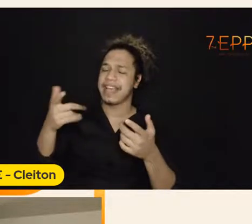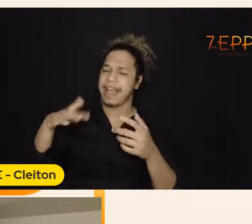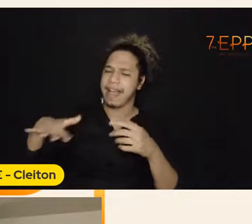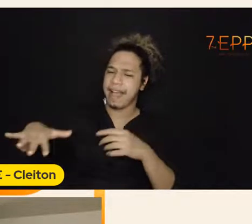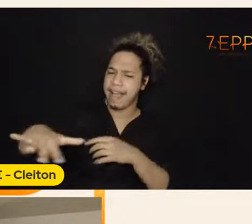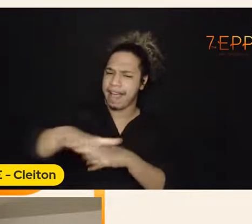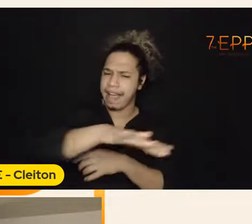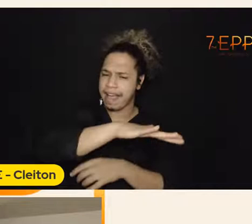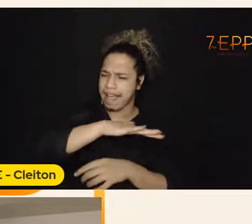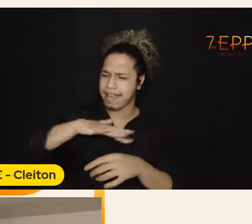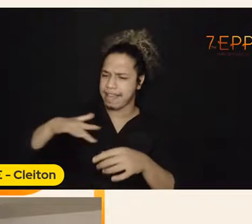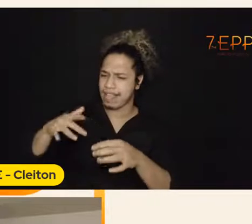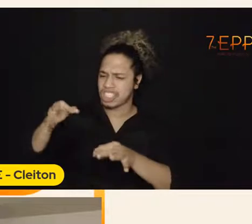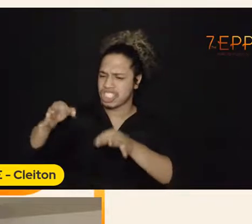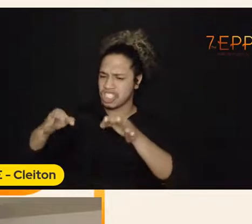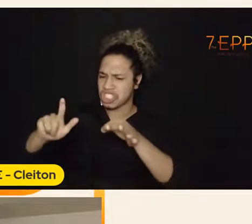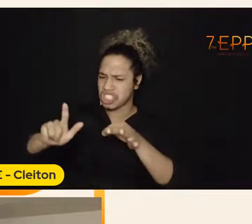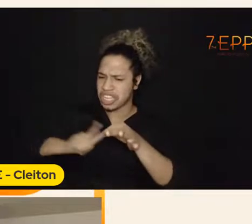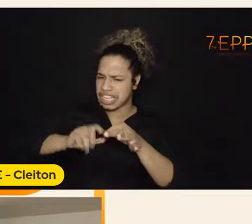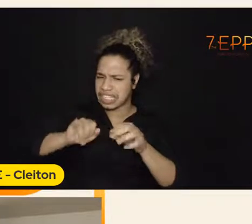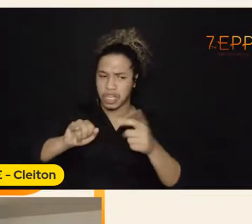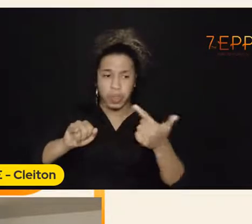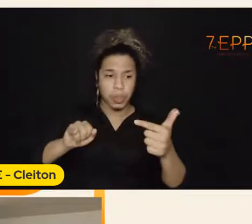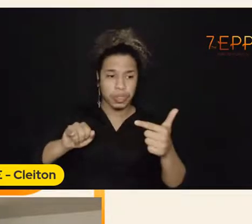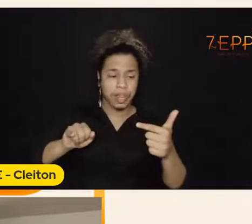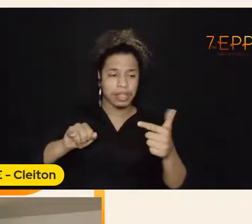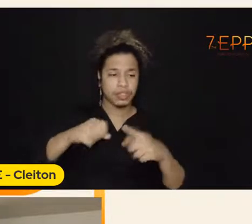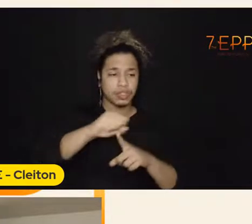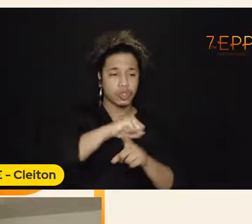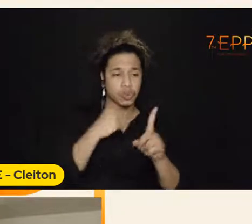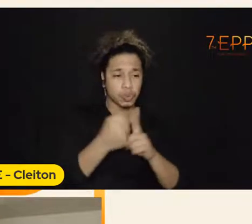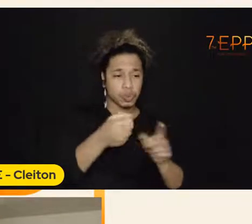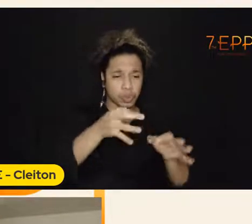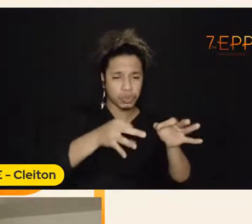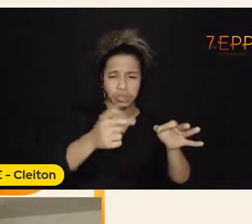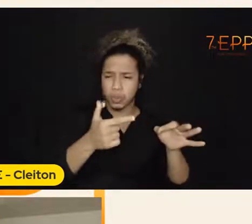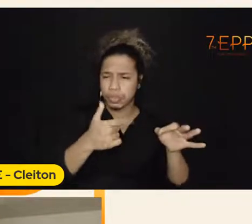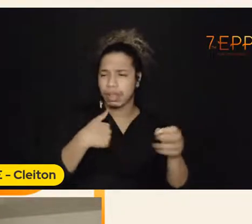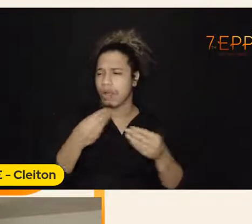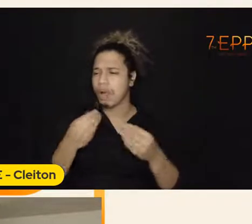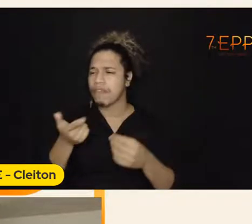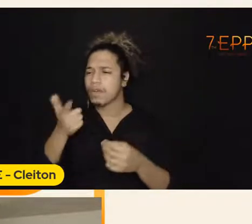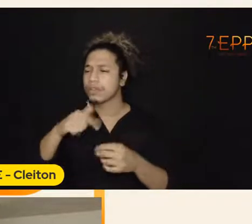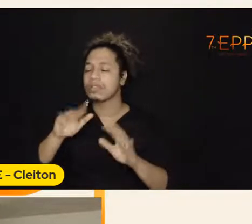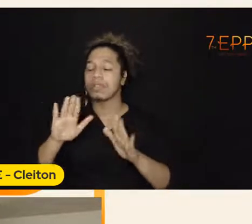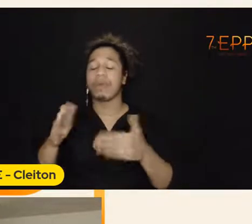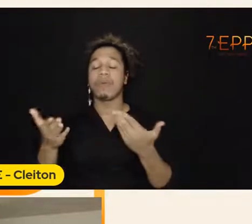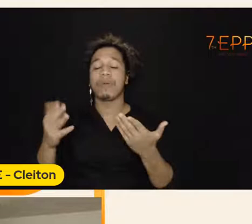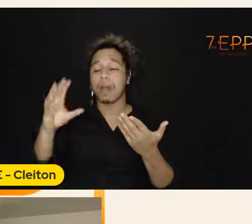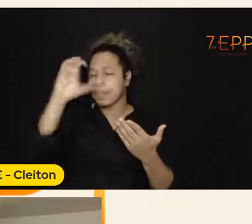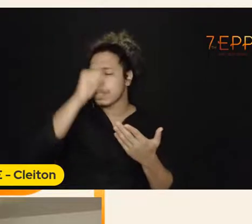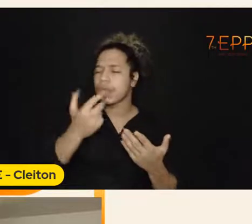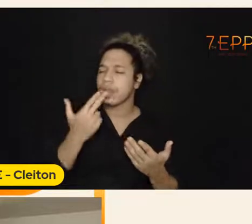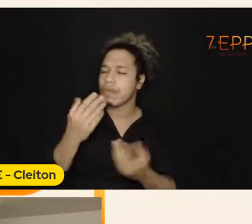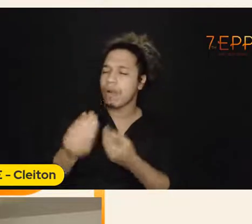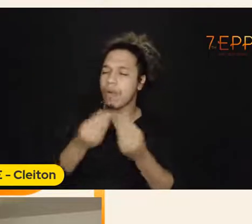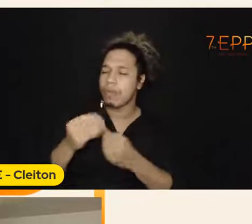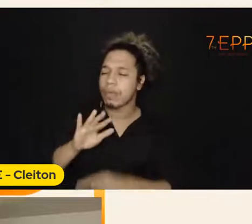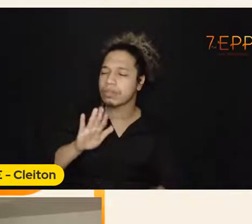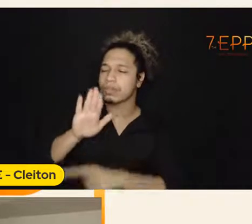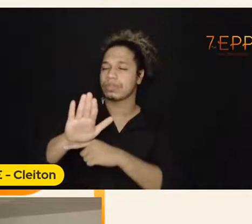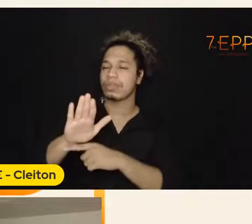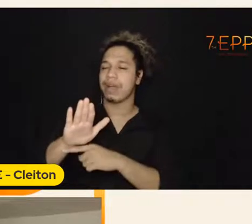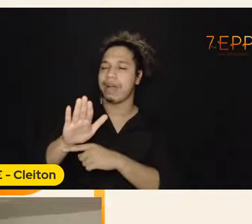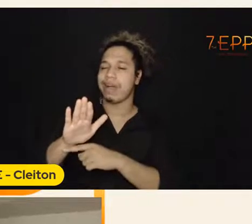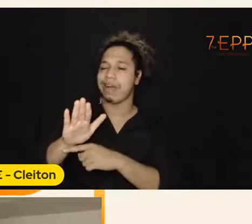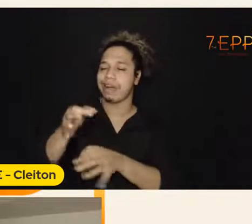justice. How can learning a foreign language contribute to global justice? What do you think? So we